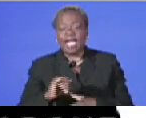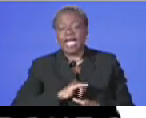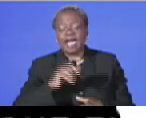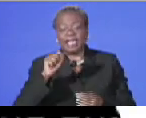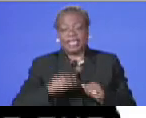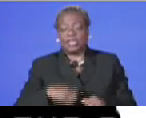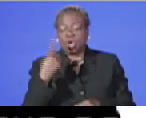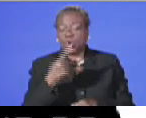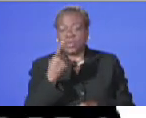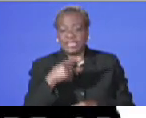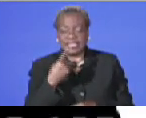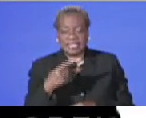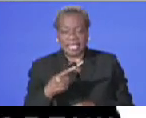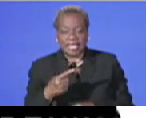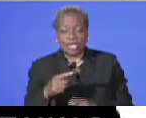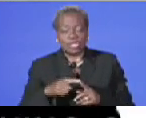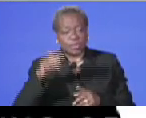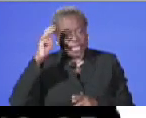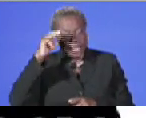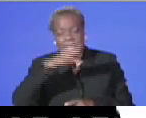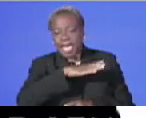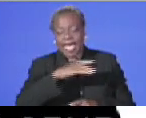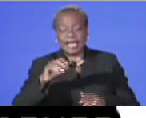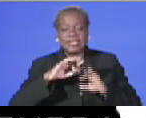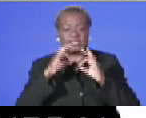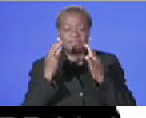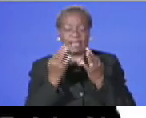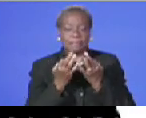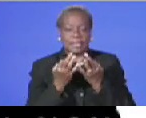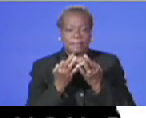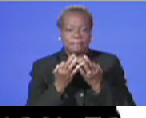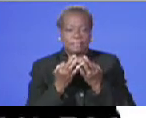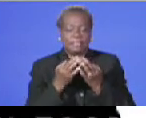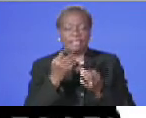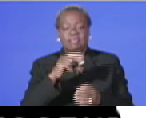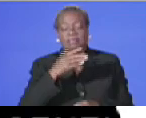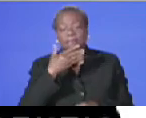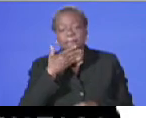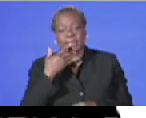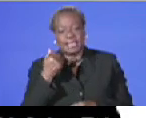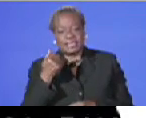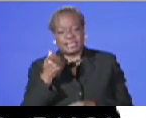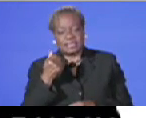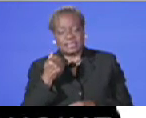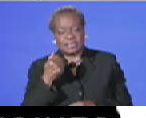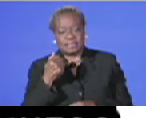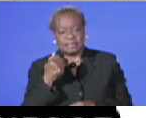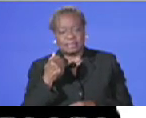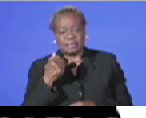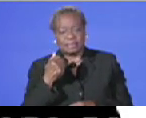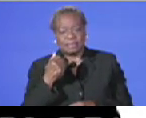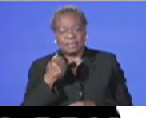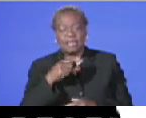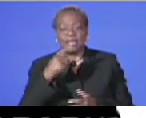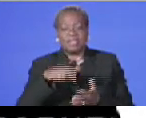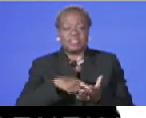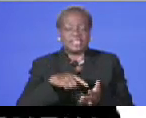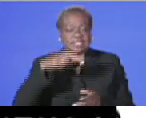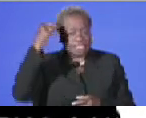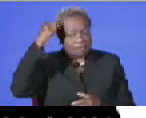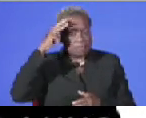to him and his family the absolute best. Of course, as government, we will continue